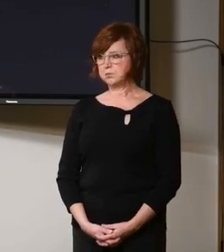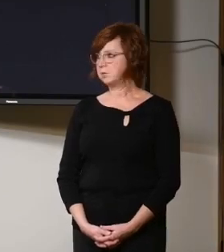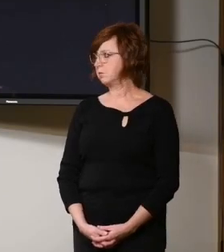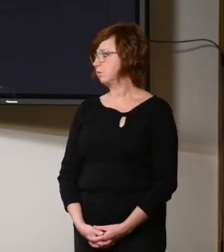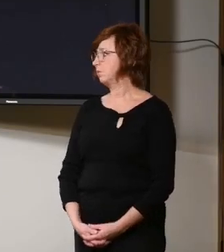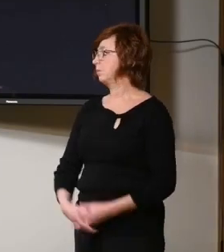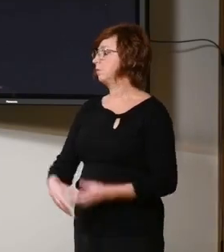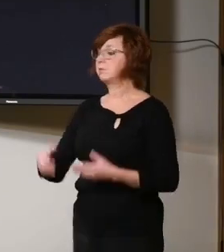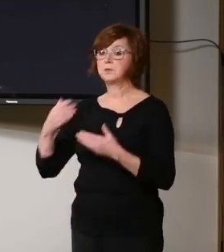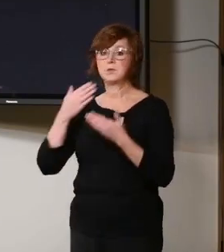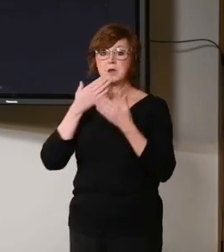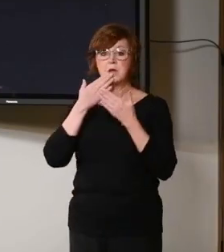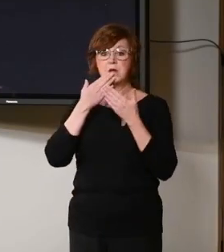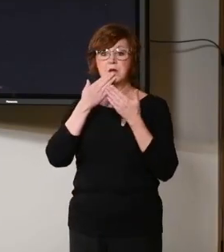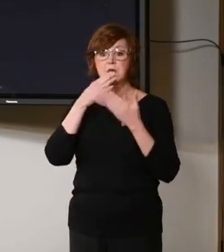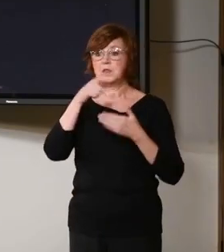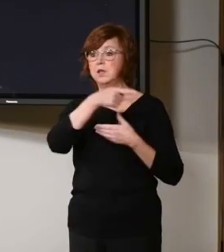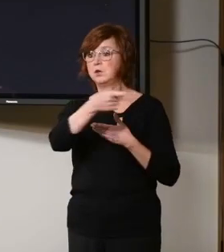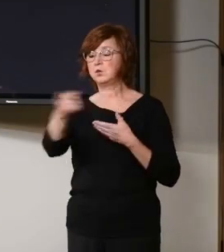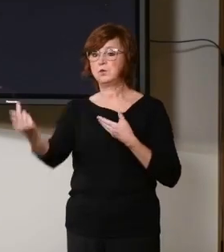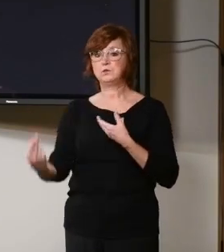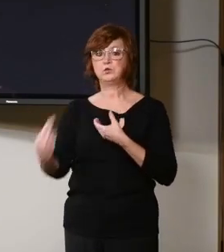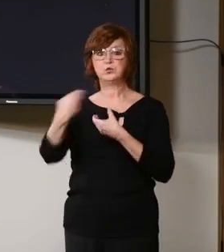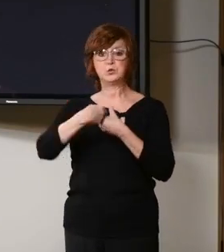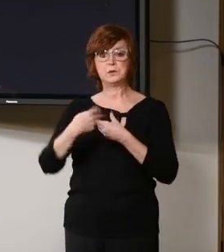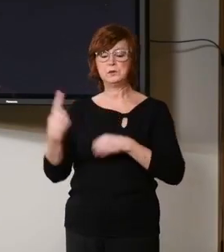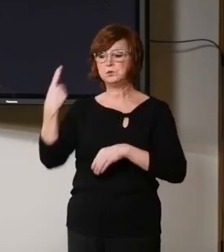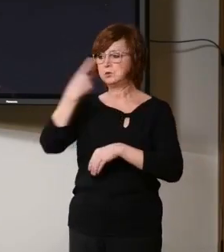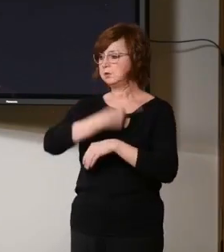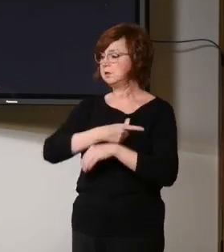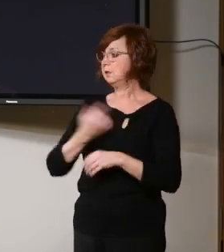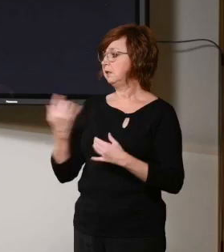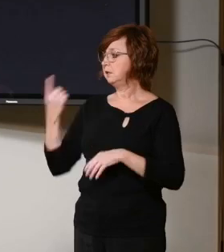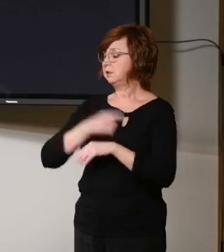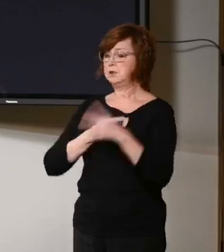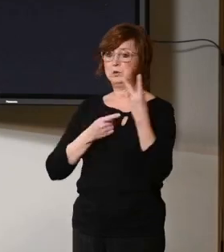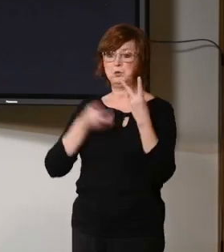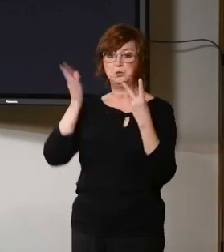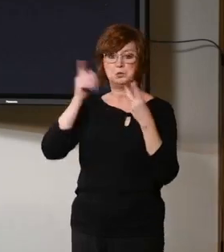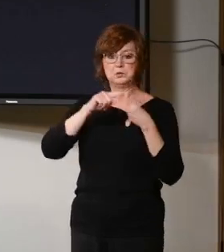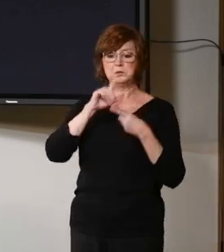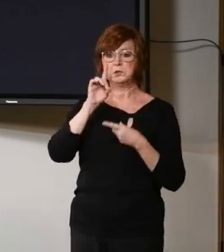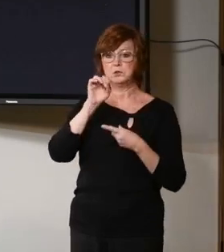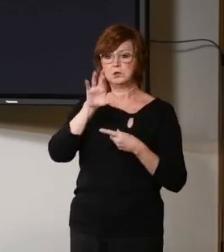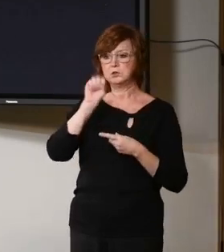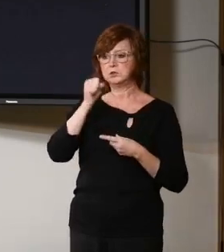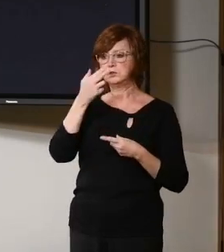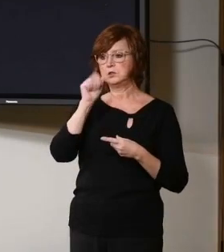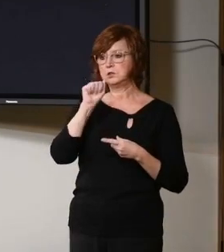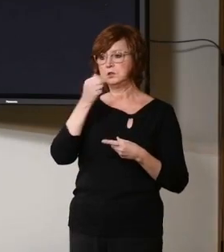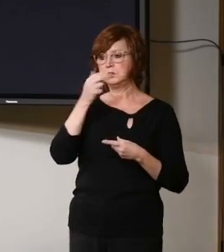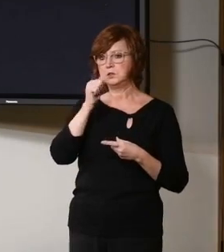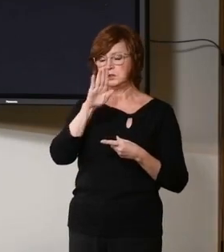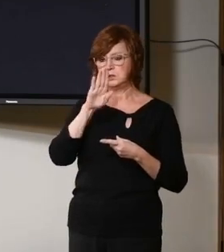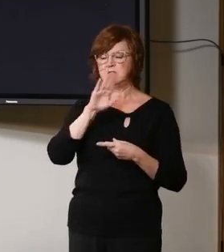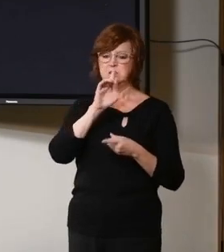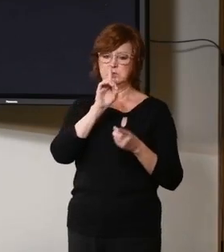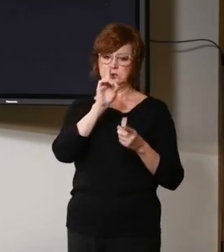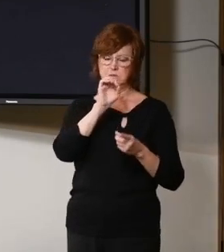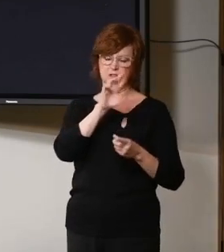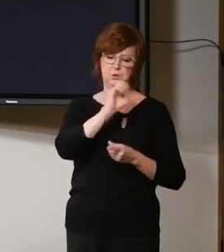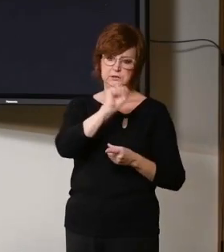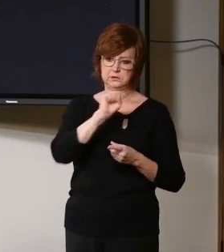Thanks very much for joining us today, everyone. We have Dr. Shahab and Scott Livingstone, CEO of the Saskatchewan